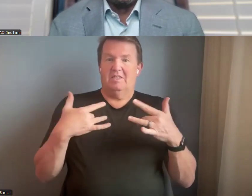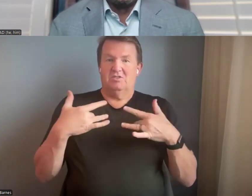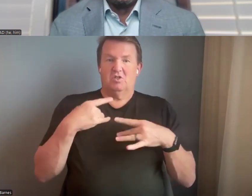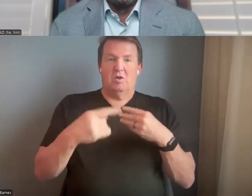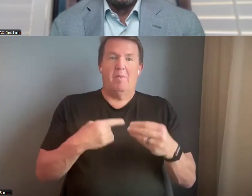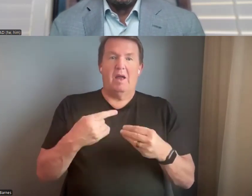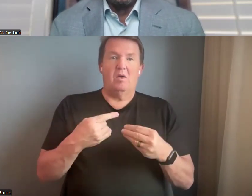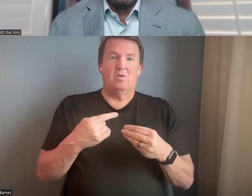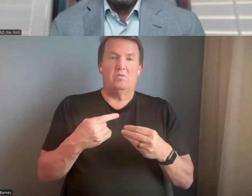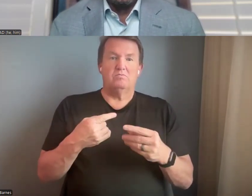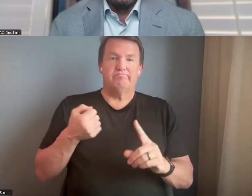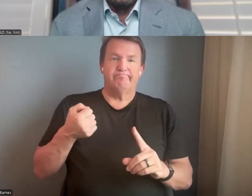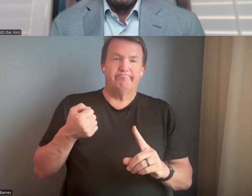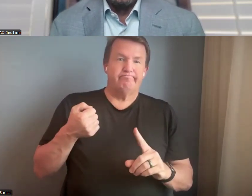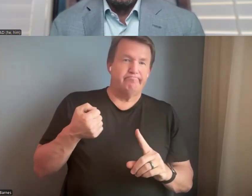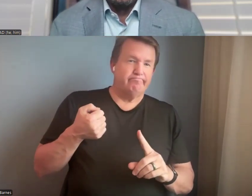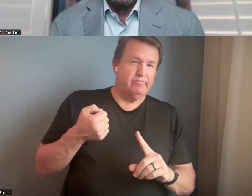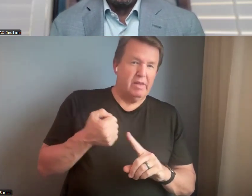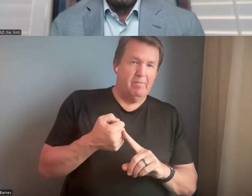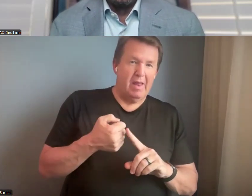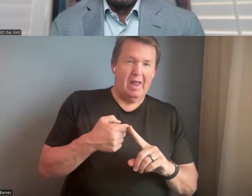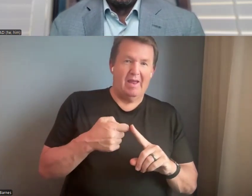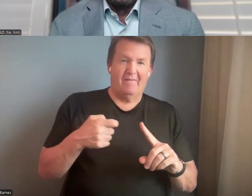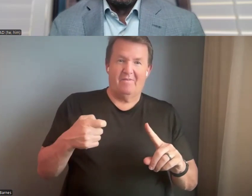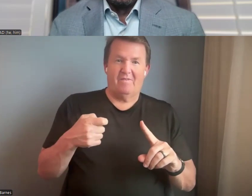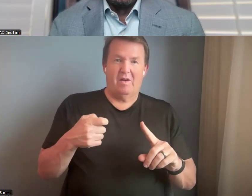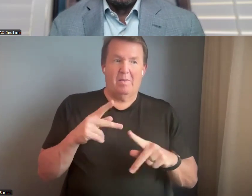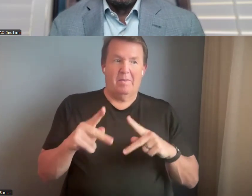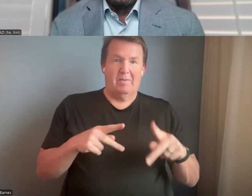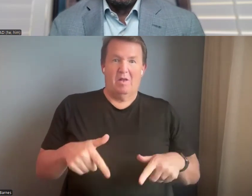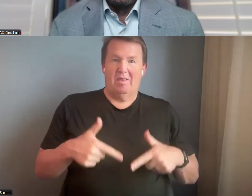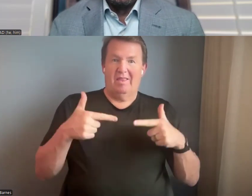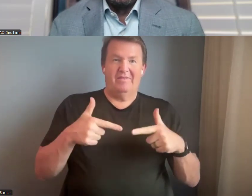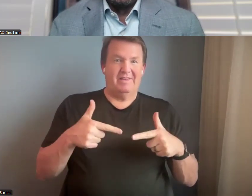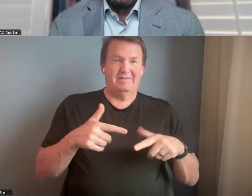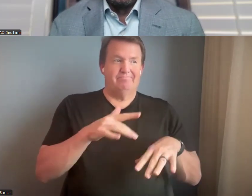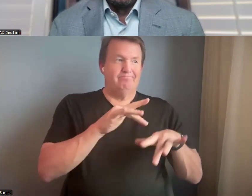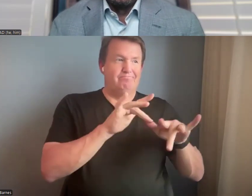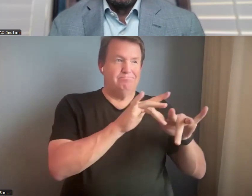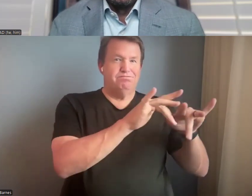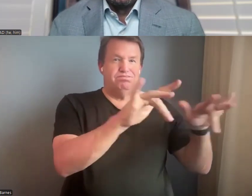issues impacting families living in rural areas. They tend to be the most